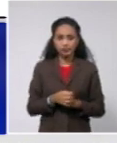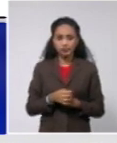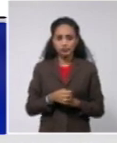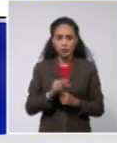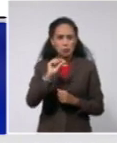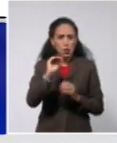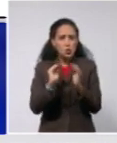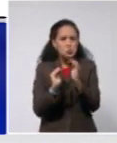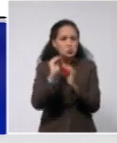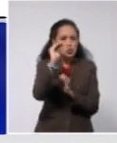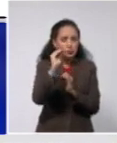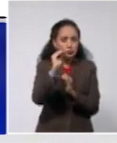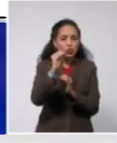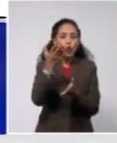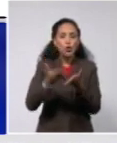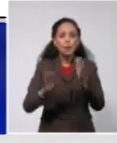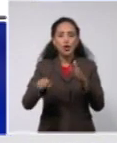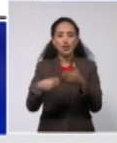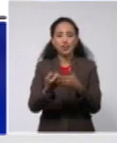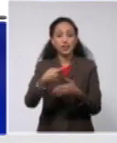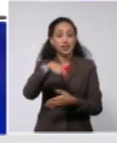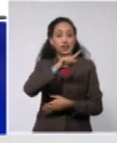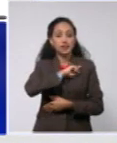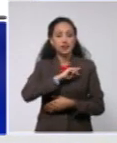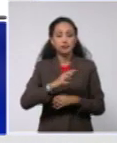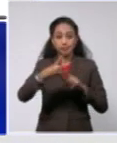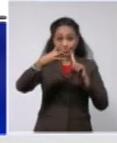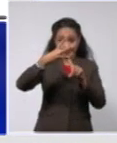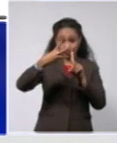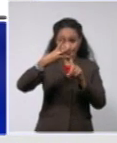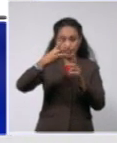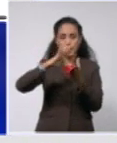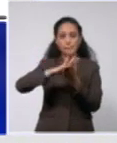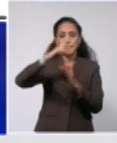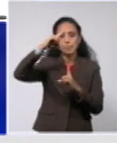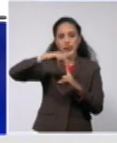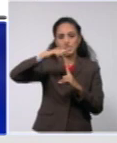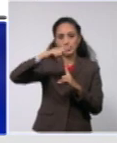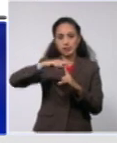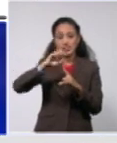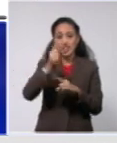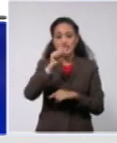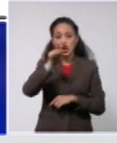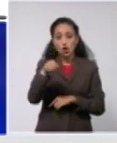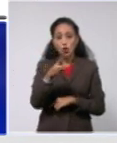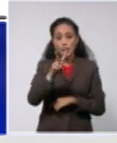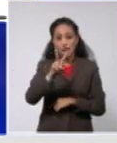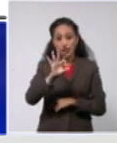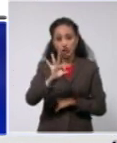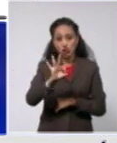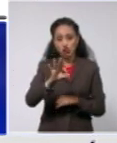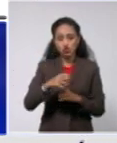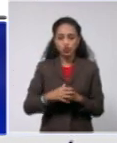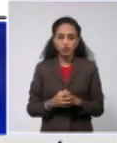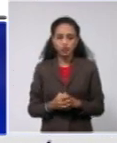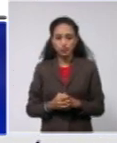Artemisa 4.47, Mayabeque 3.64,